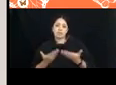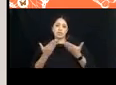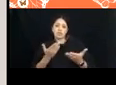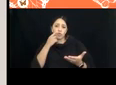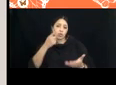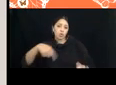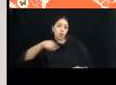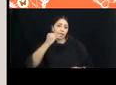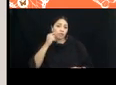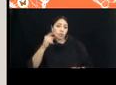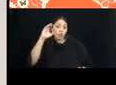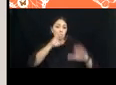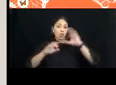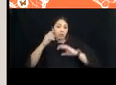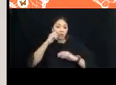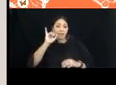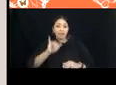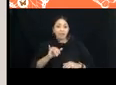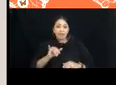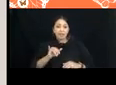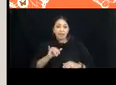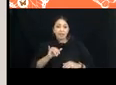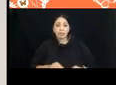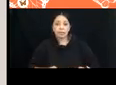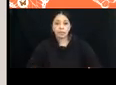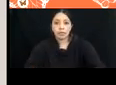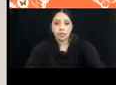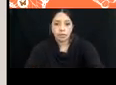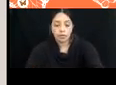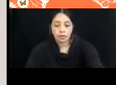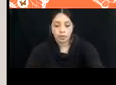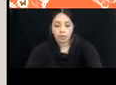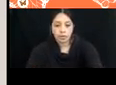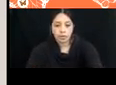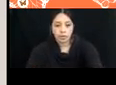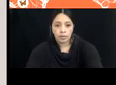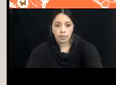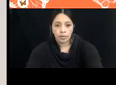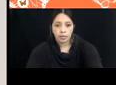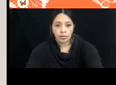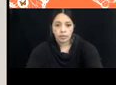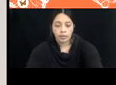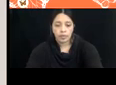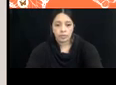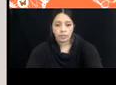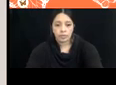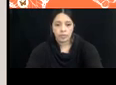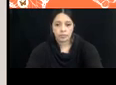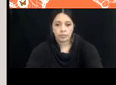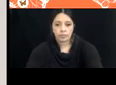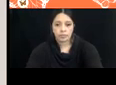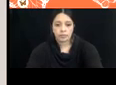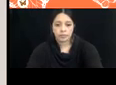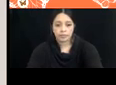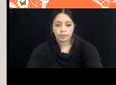identity, I mean, I've struggled through it all my life, right? I was born in El Salvador, I came to the United States. I